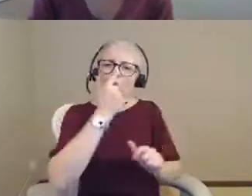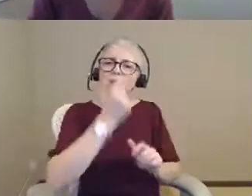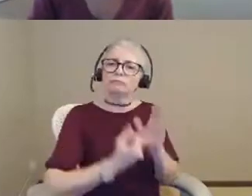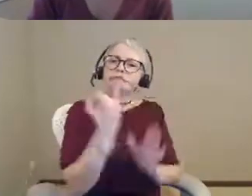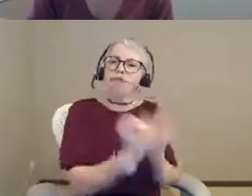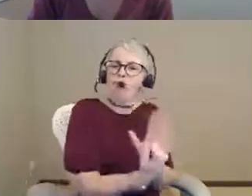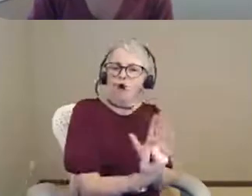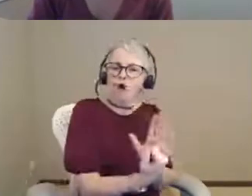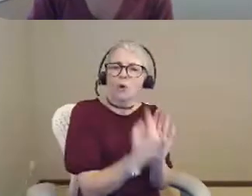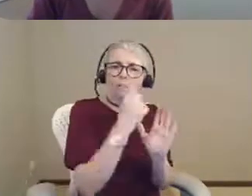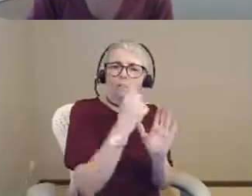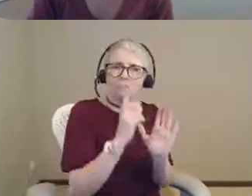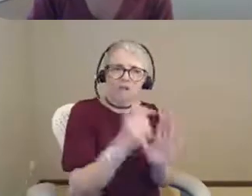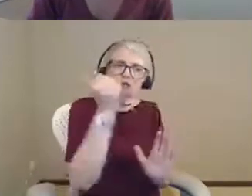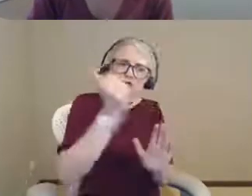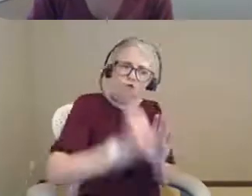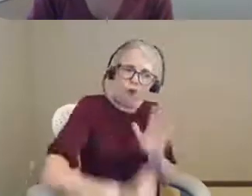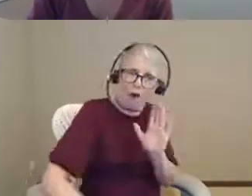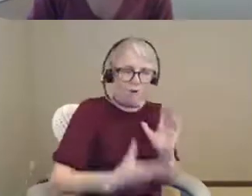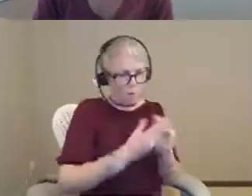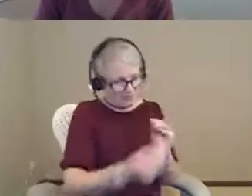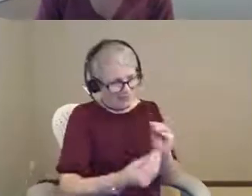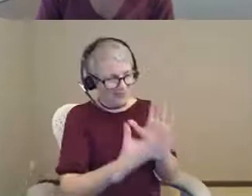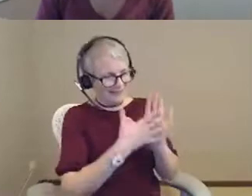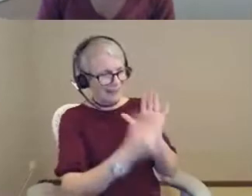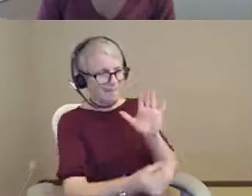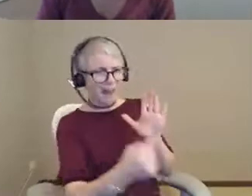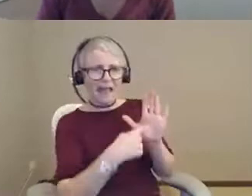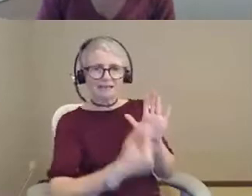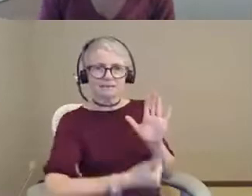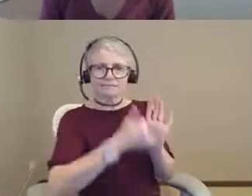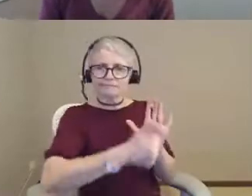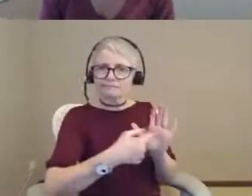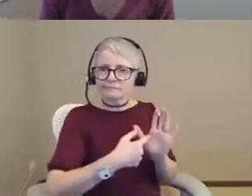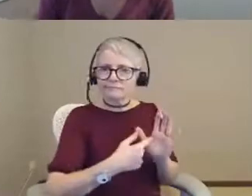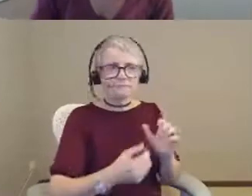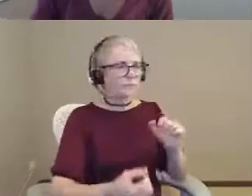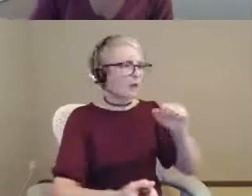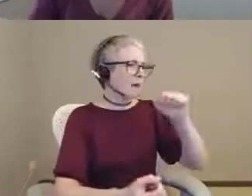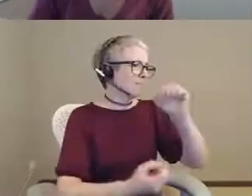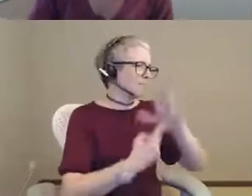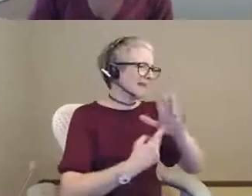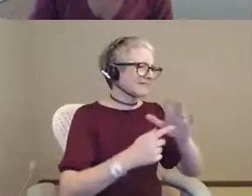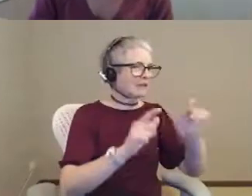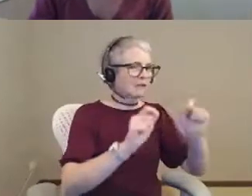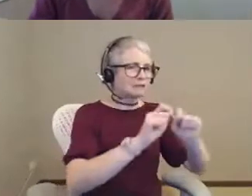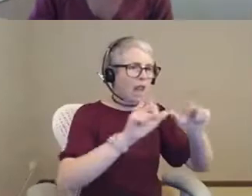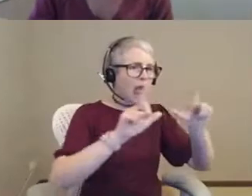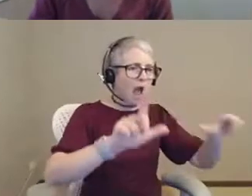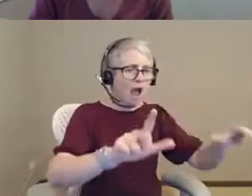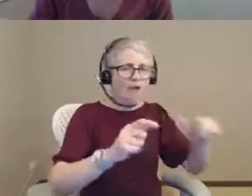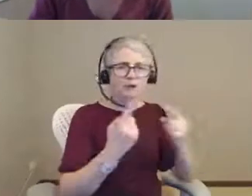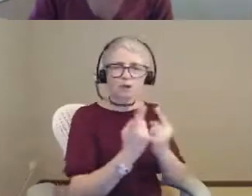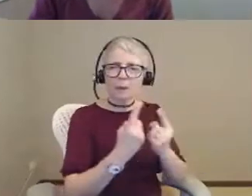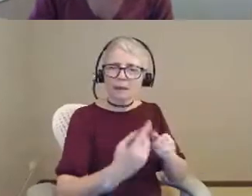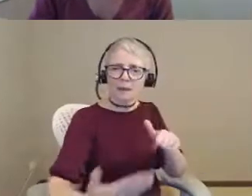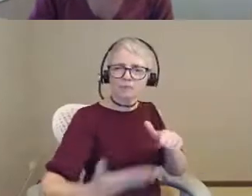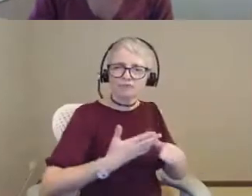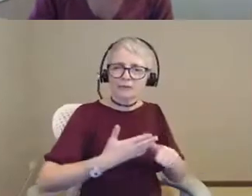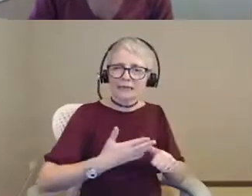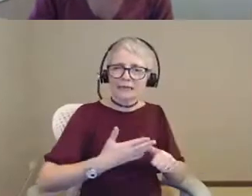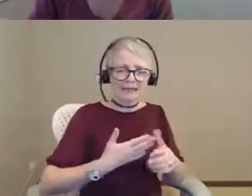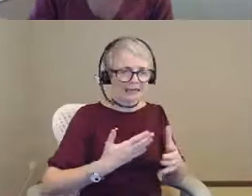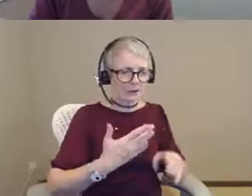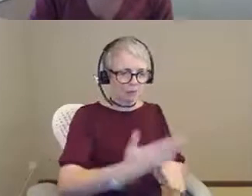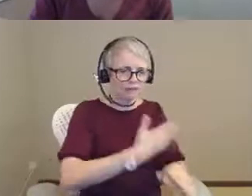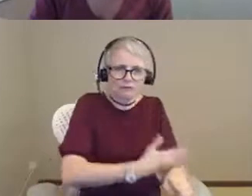why not at least start me there? So master slides, just anything that's pre-made, why would I have to go